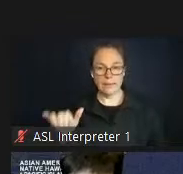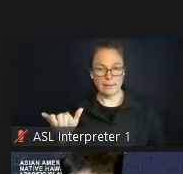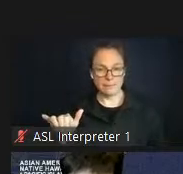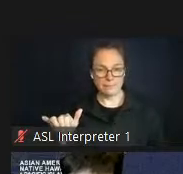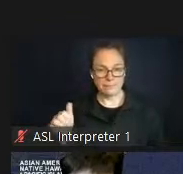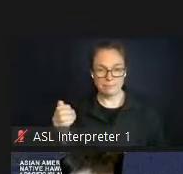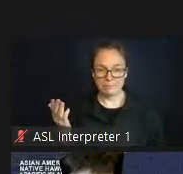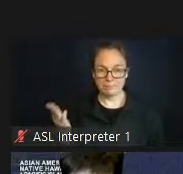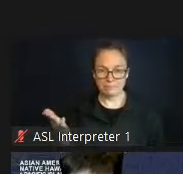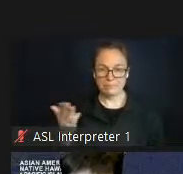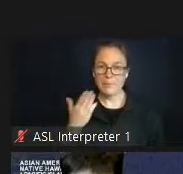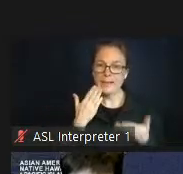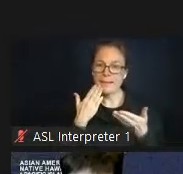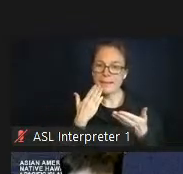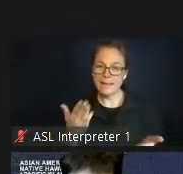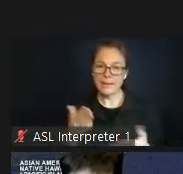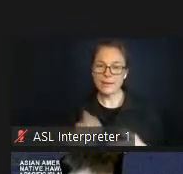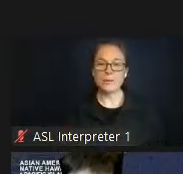Thank you, Rachel.